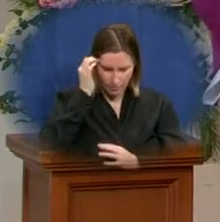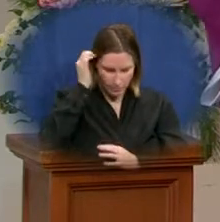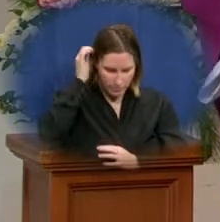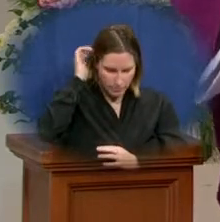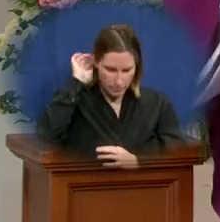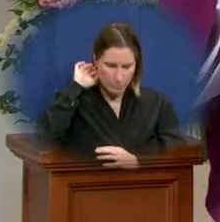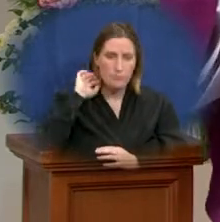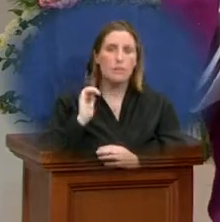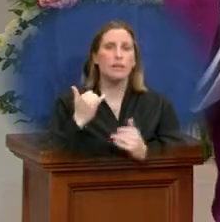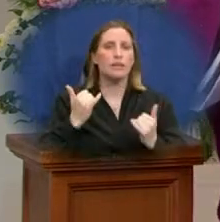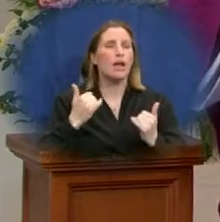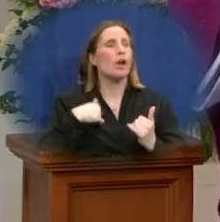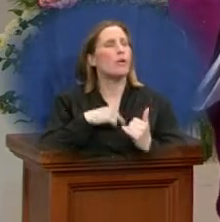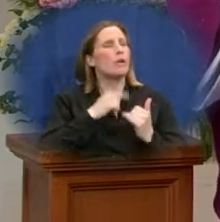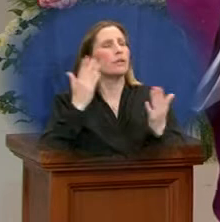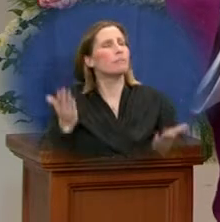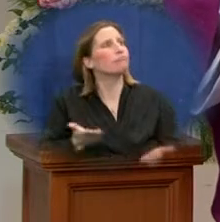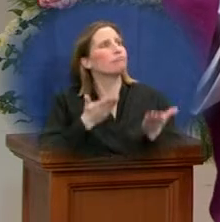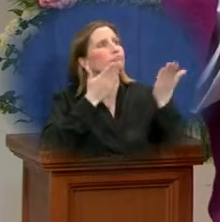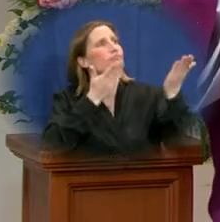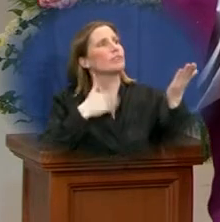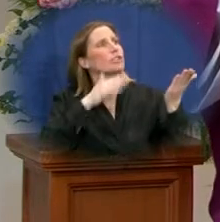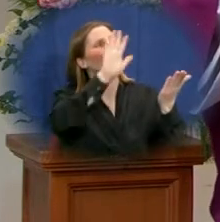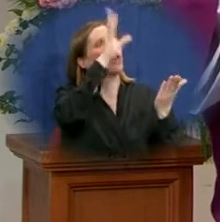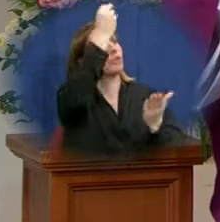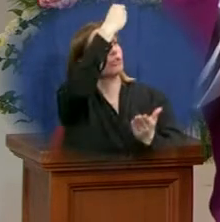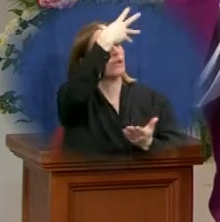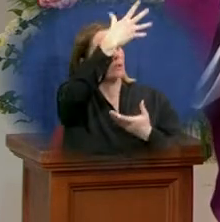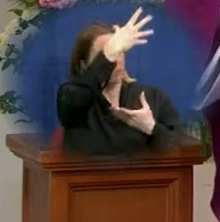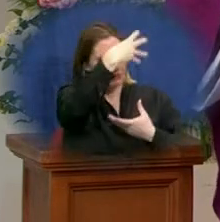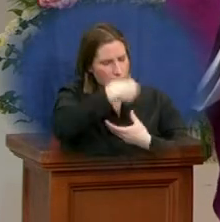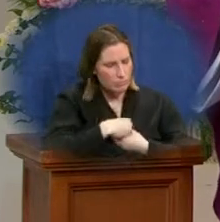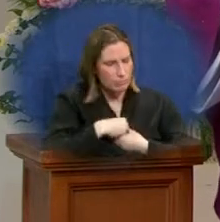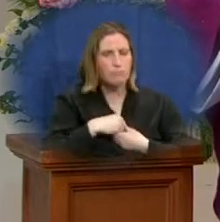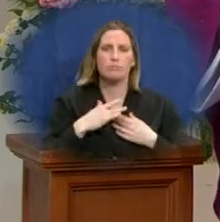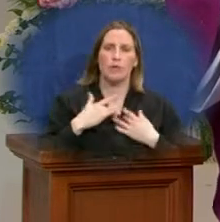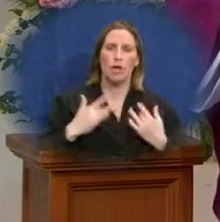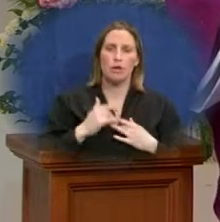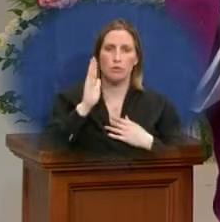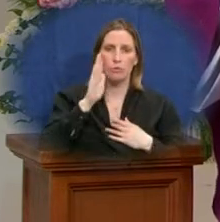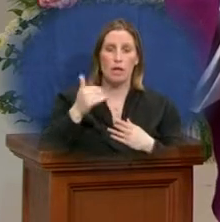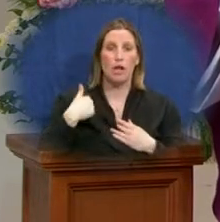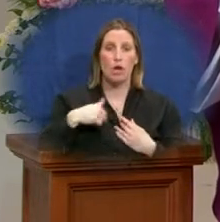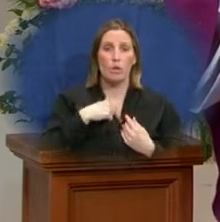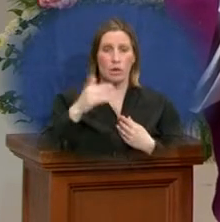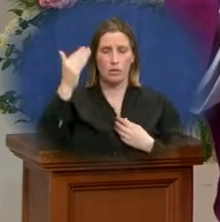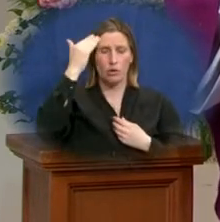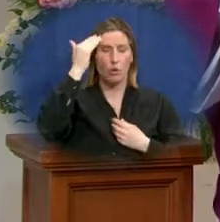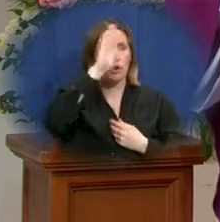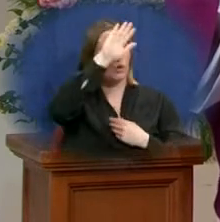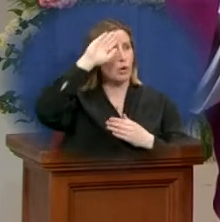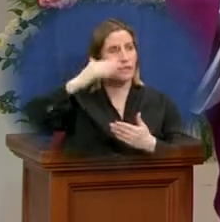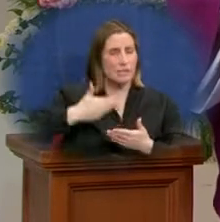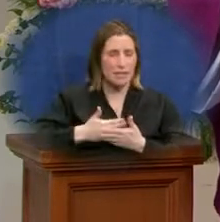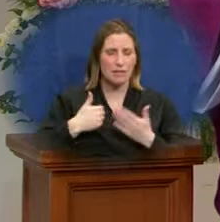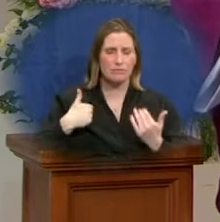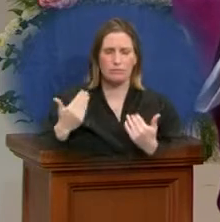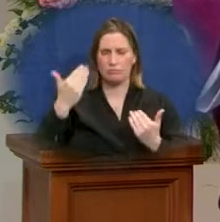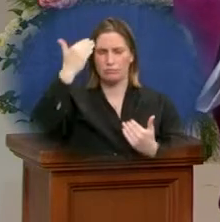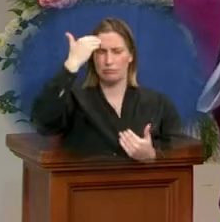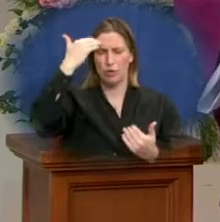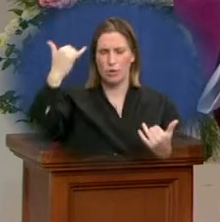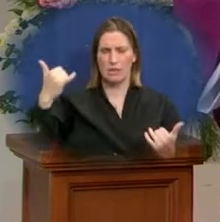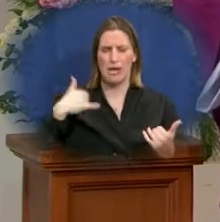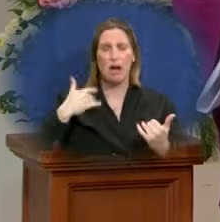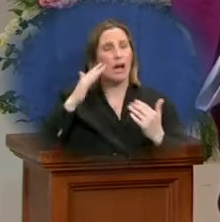Pour forth, we beseech you, O Lord, your grace into our hearts, that we, to whom the incarnation of Christ your Son was made known by the